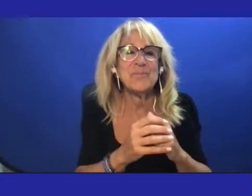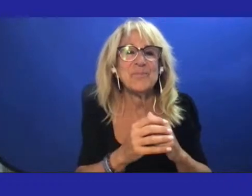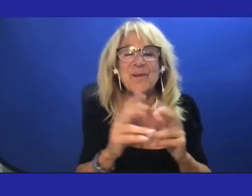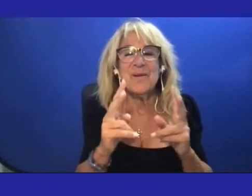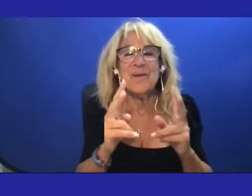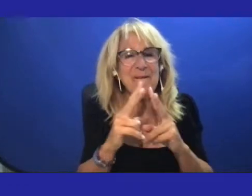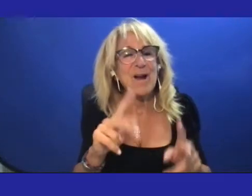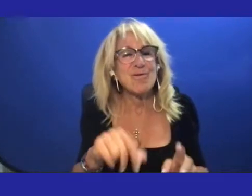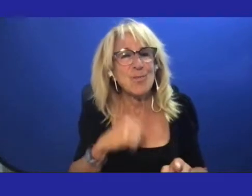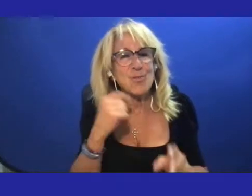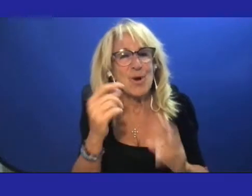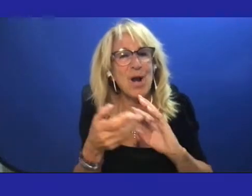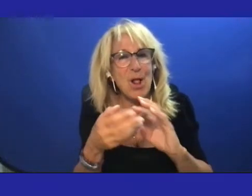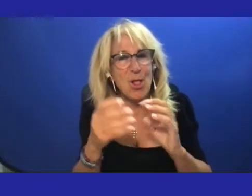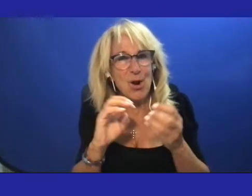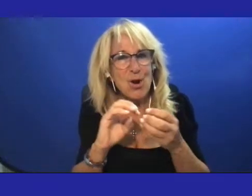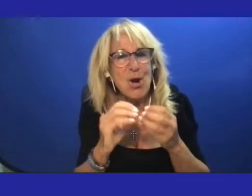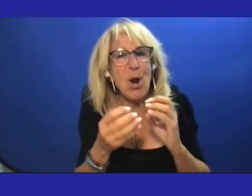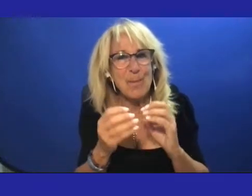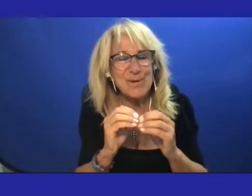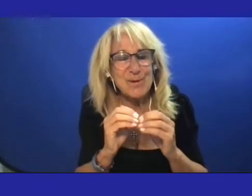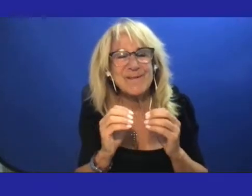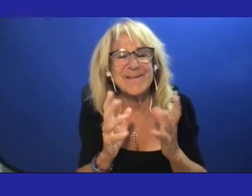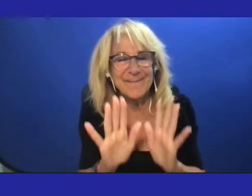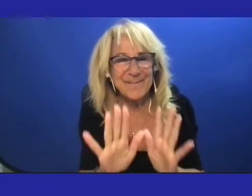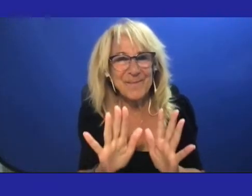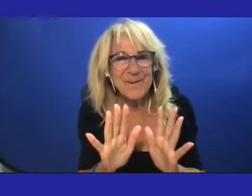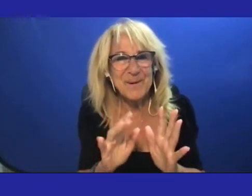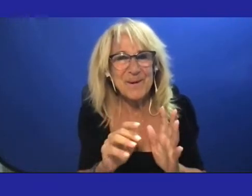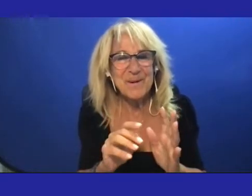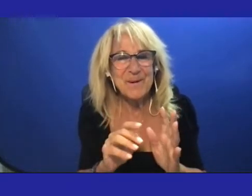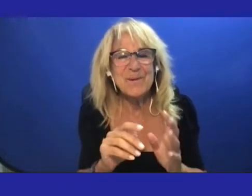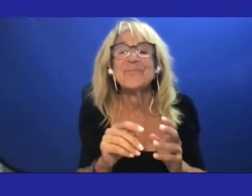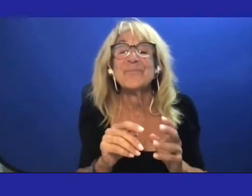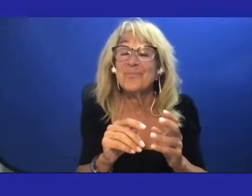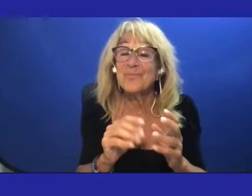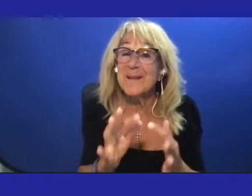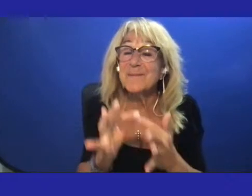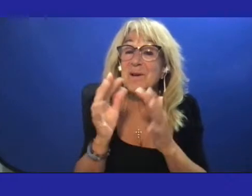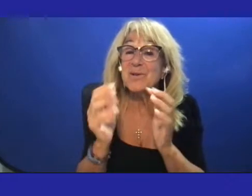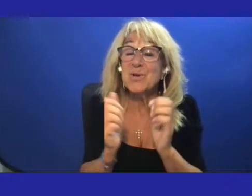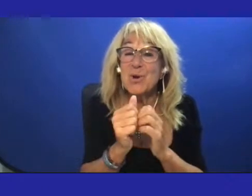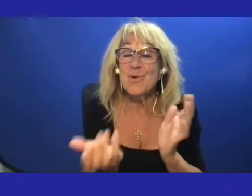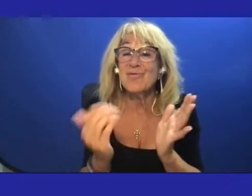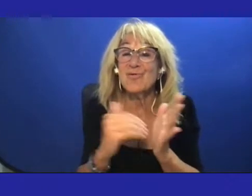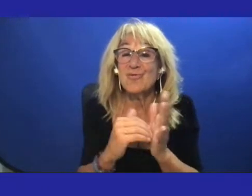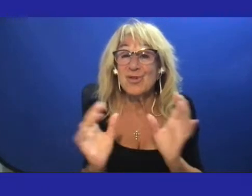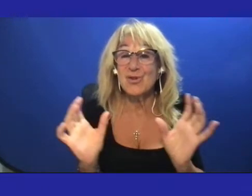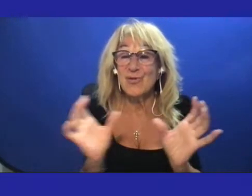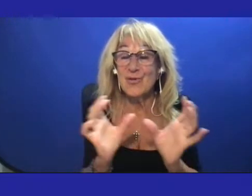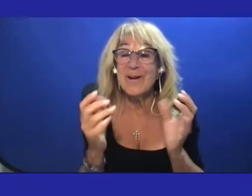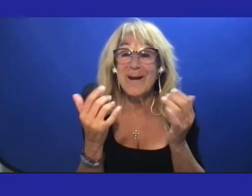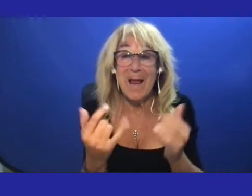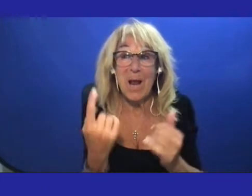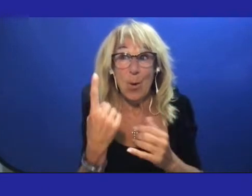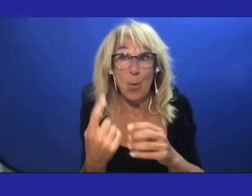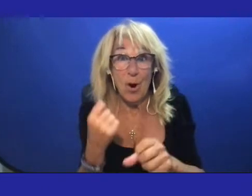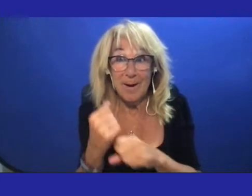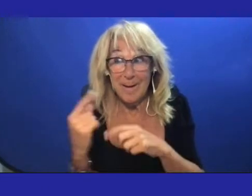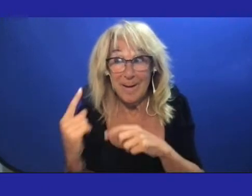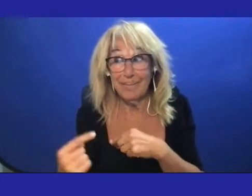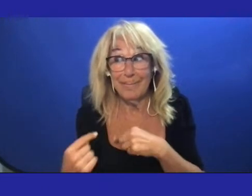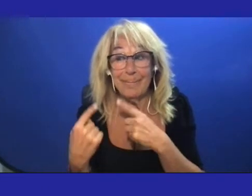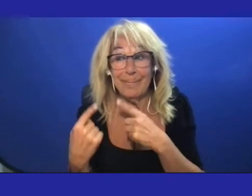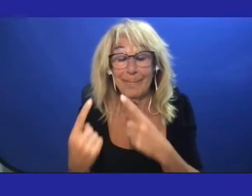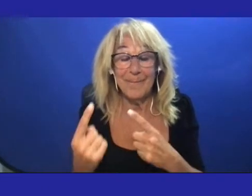number, especially in light of the recertifications, right? We're now 1 year into it. We know that the